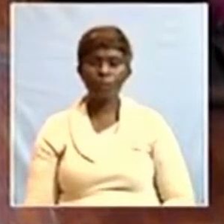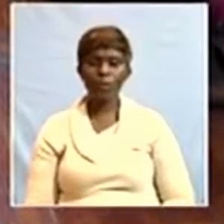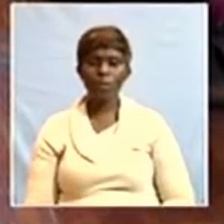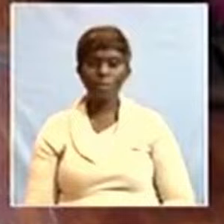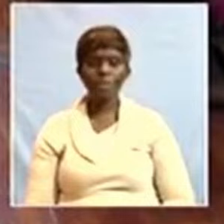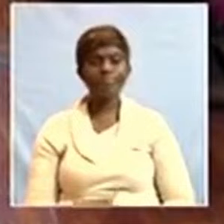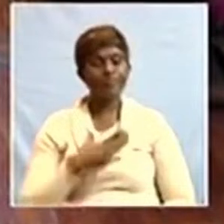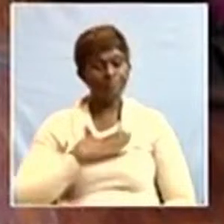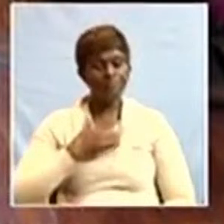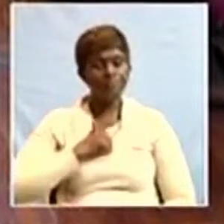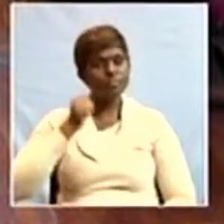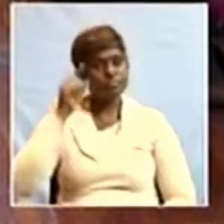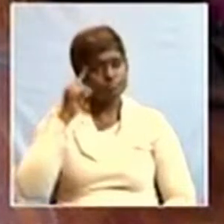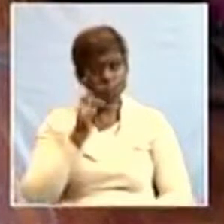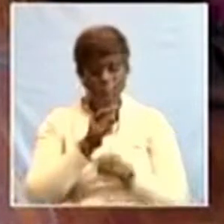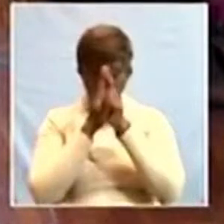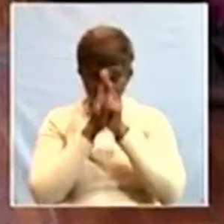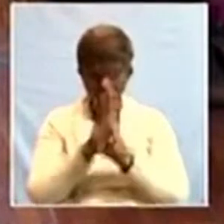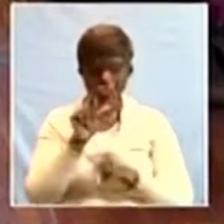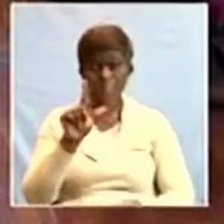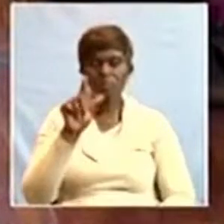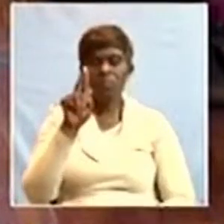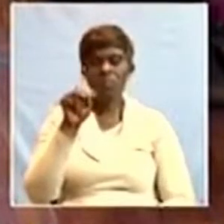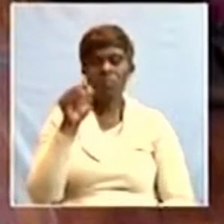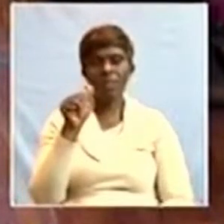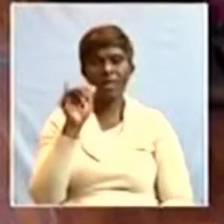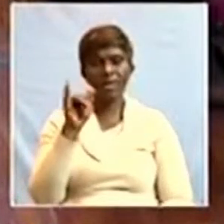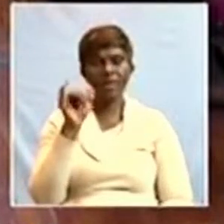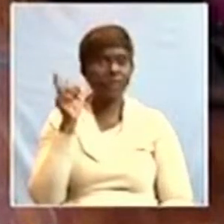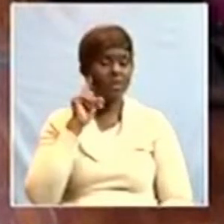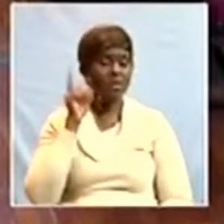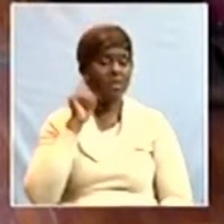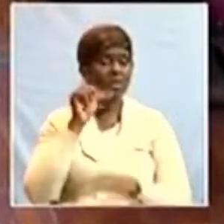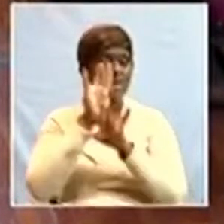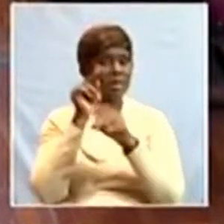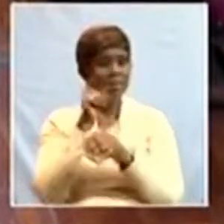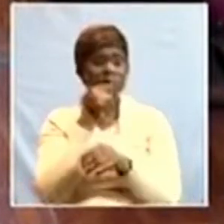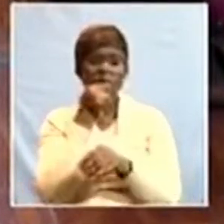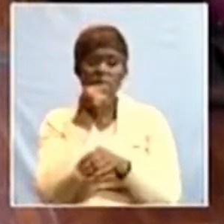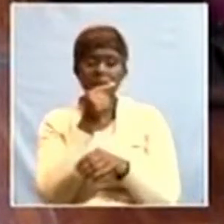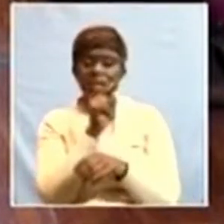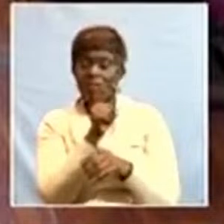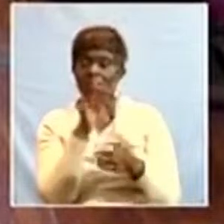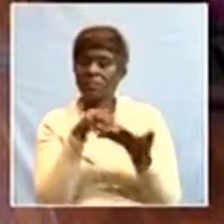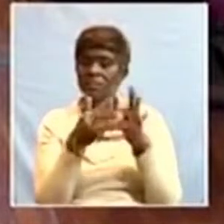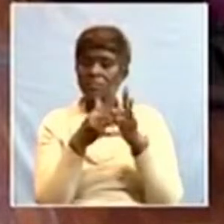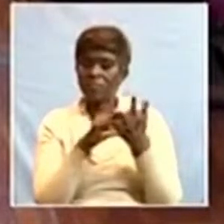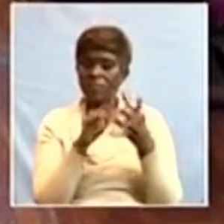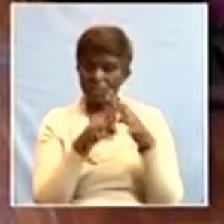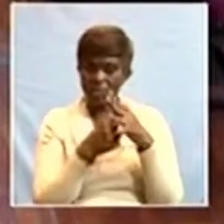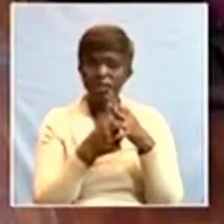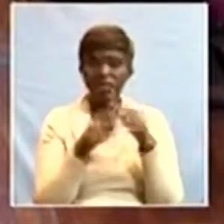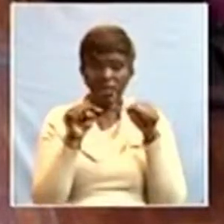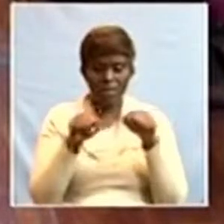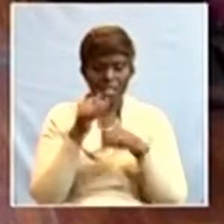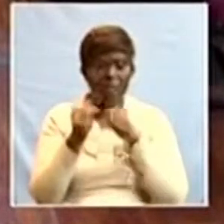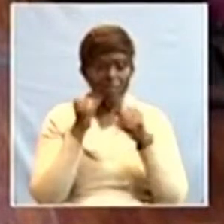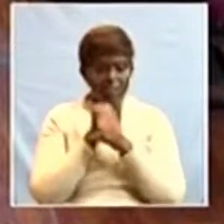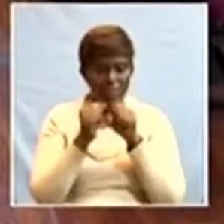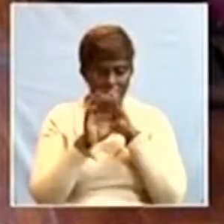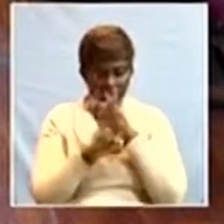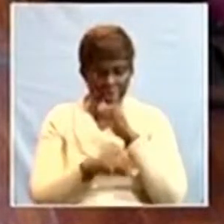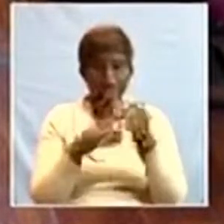I think Honorable Mike, the submission from PS, if I heard her correctly, she said this integration system started this year under